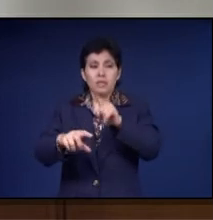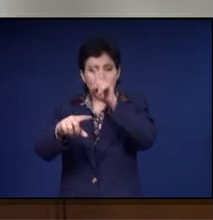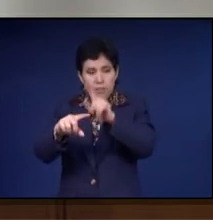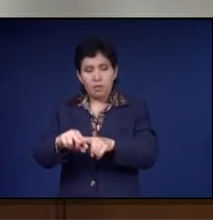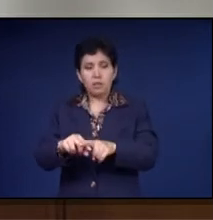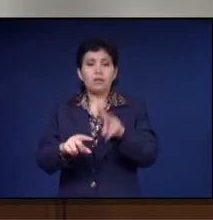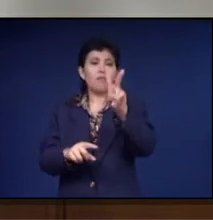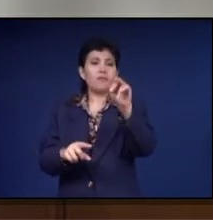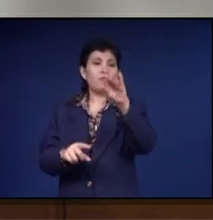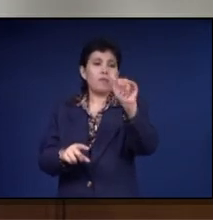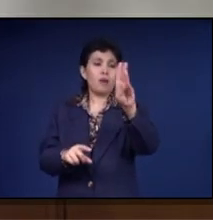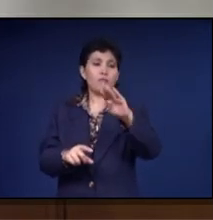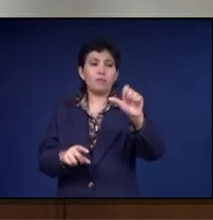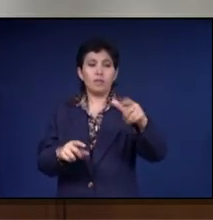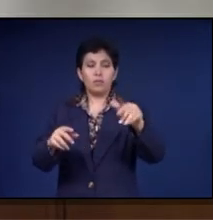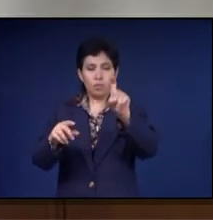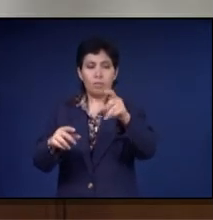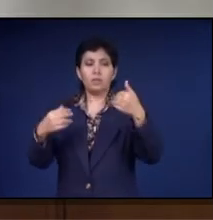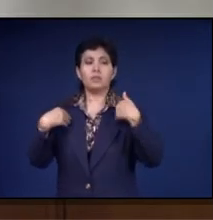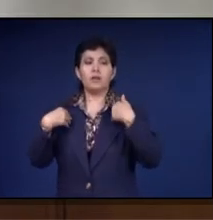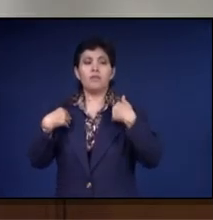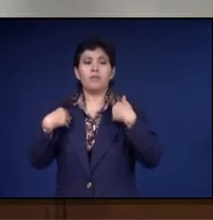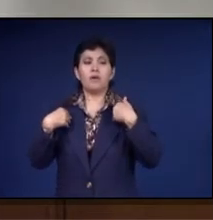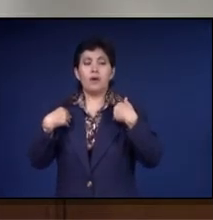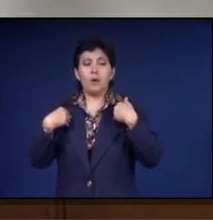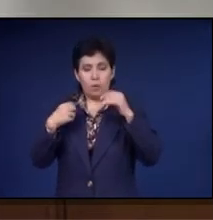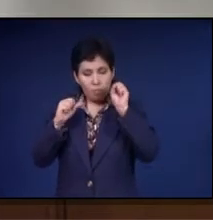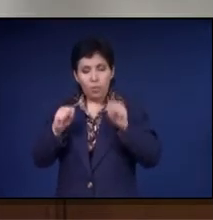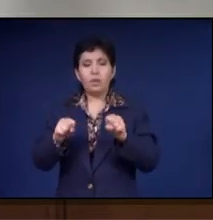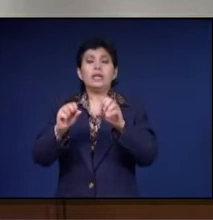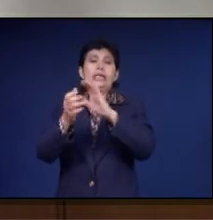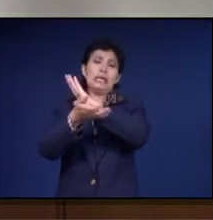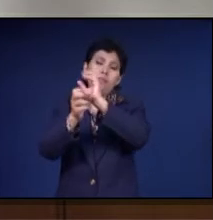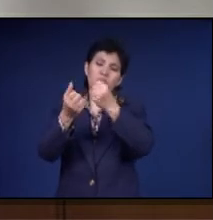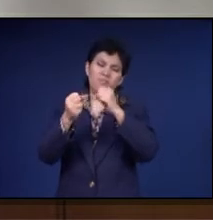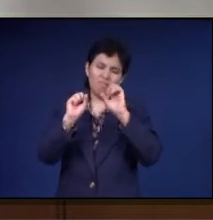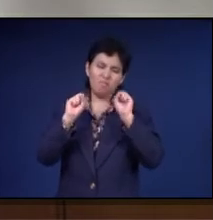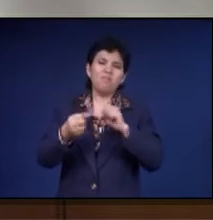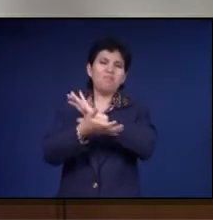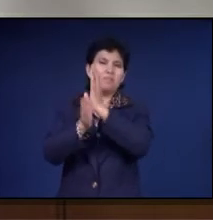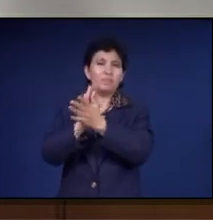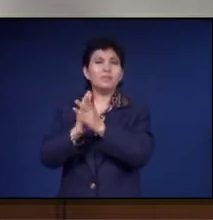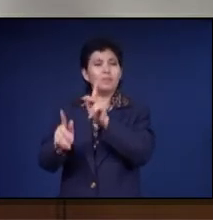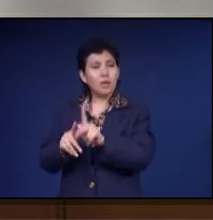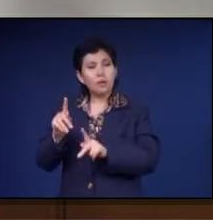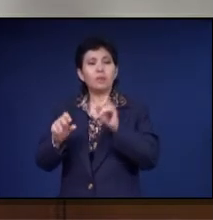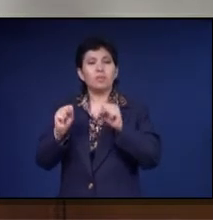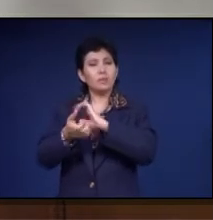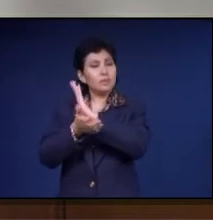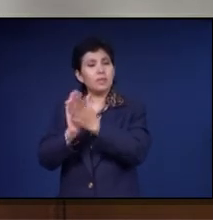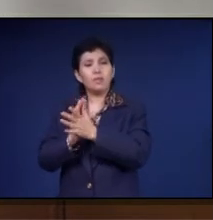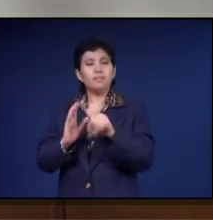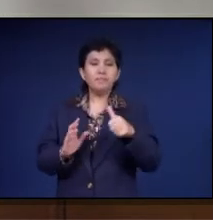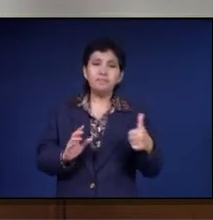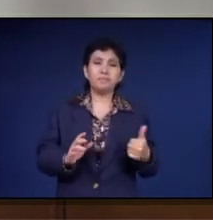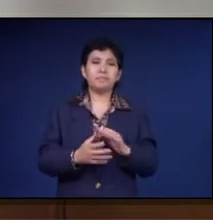Independent variable, it can be the people, or it can be the items used, or the movie titles.